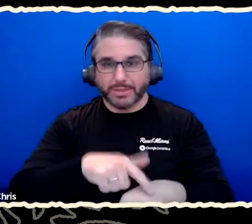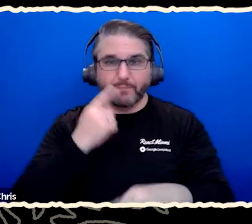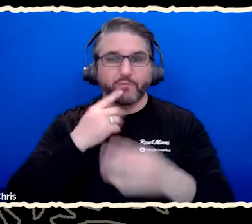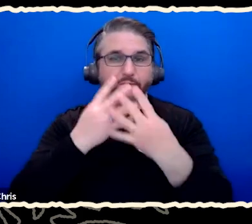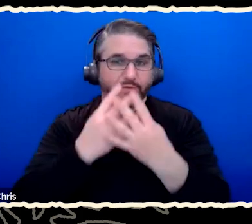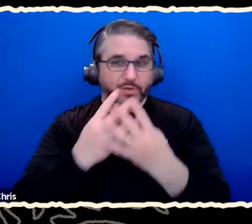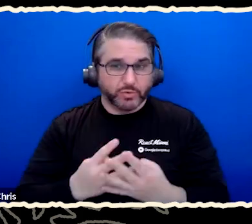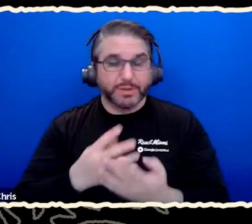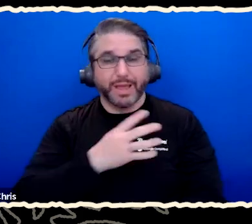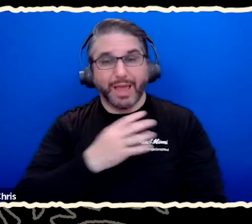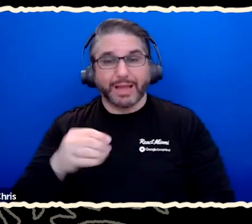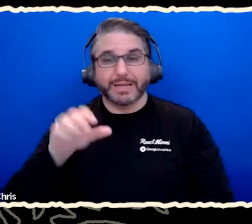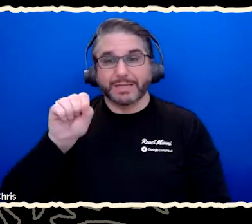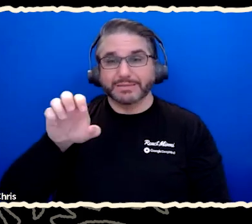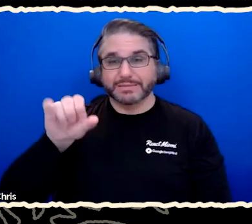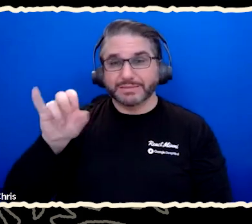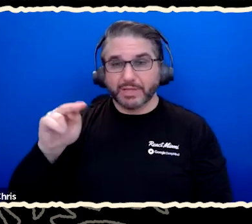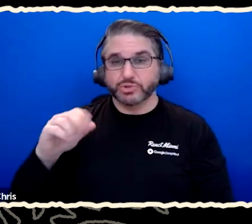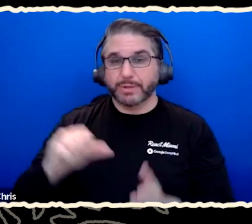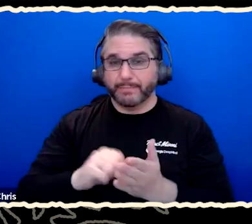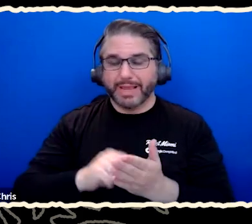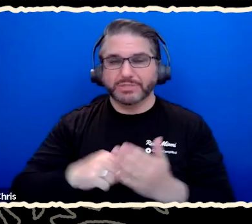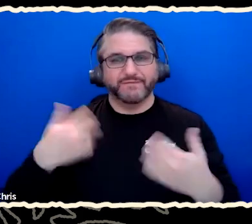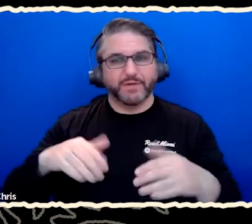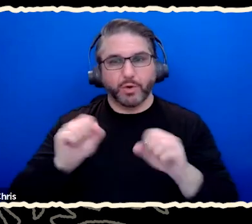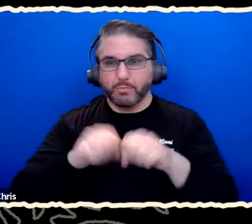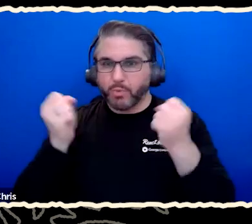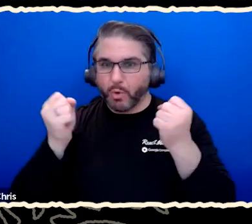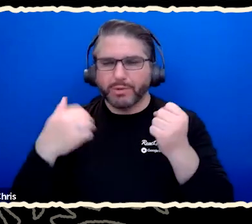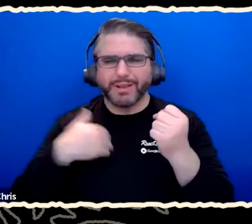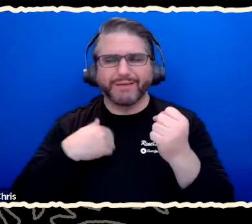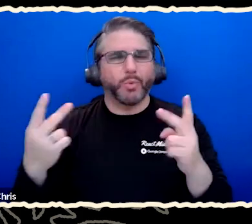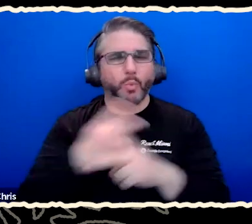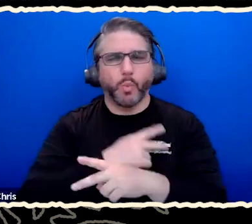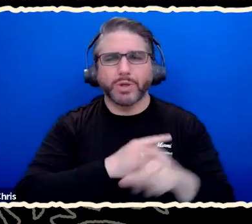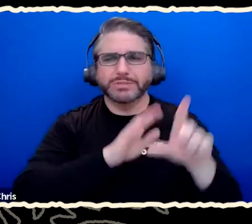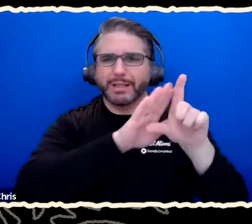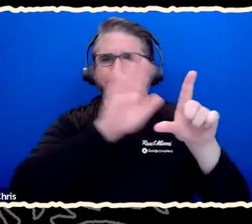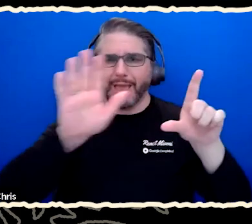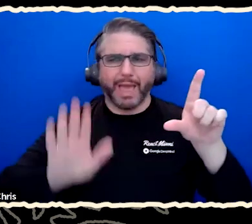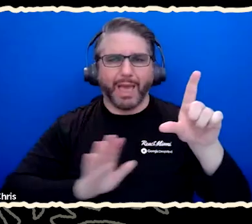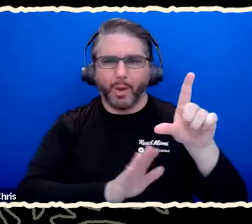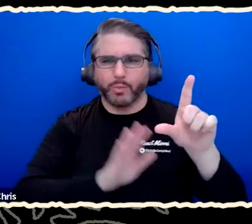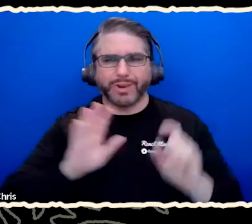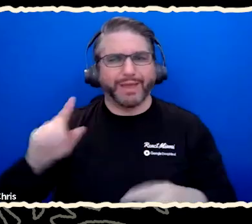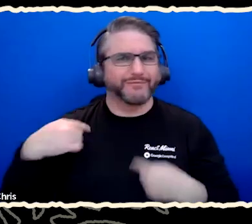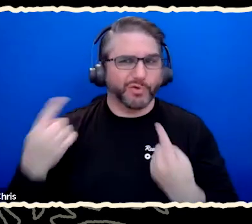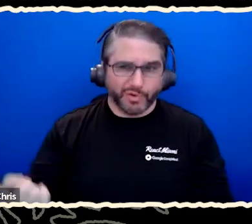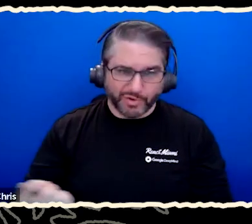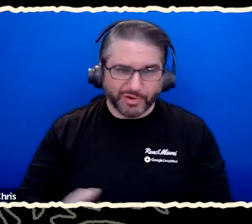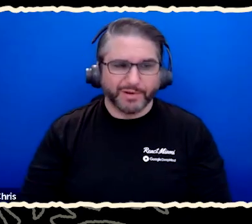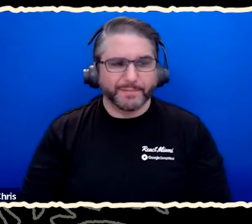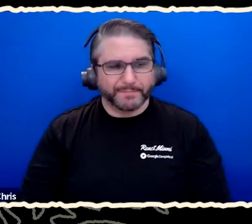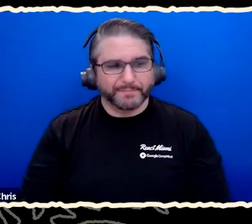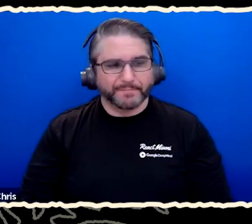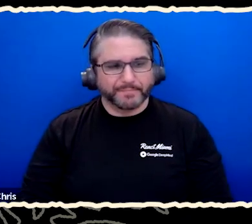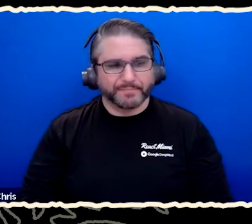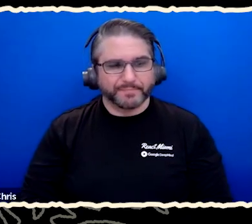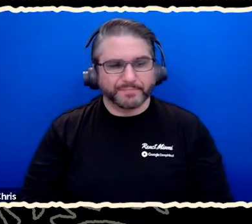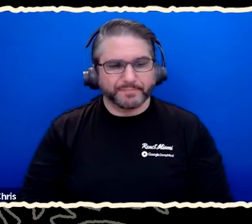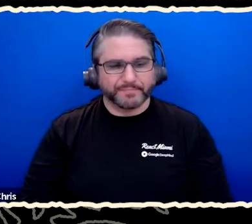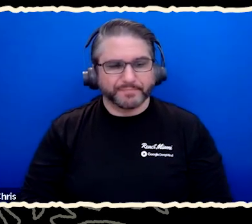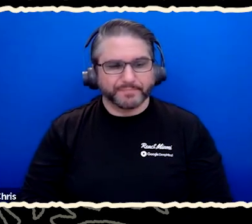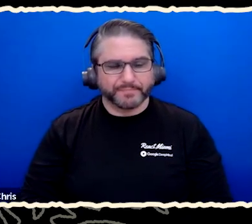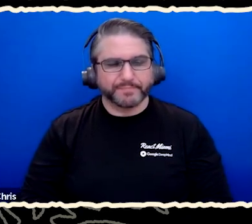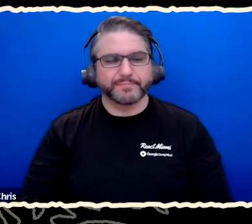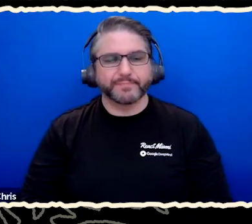even the session page is super broken. I have the worst layout shift ever. And the questions